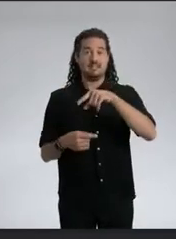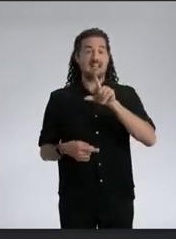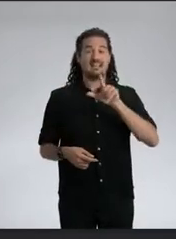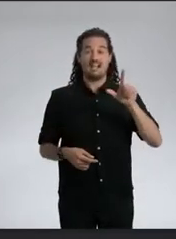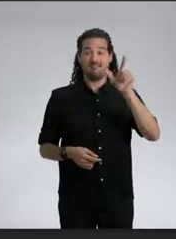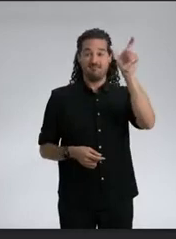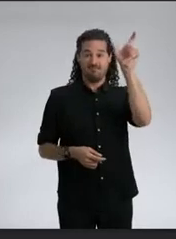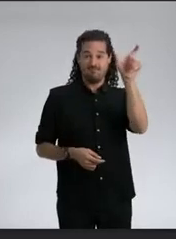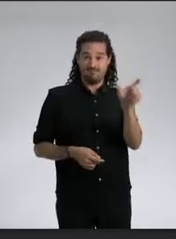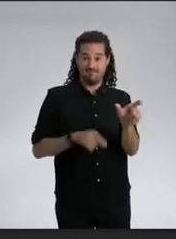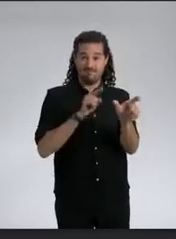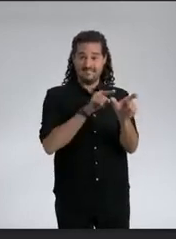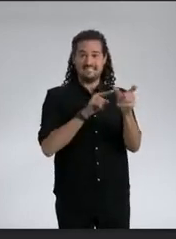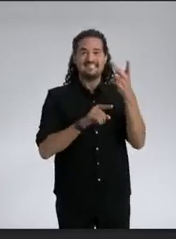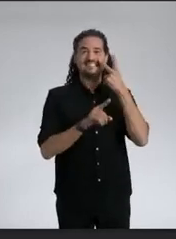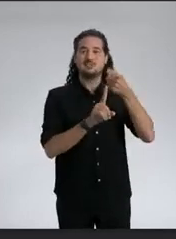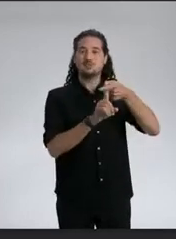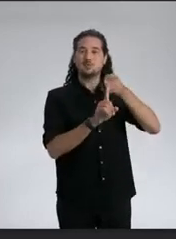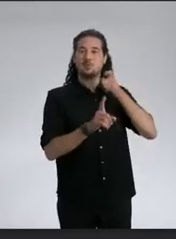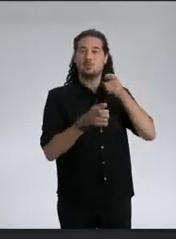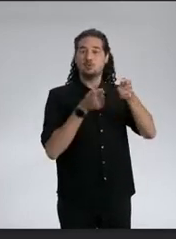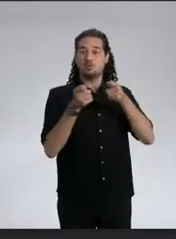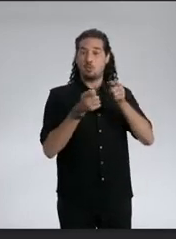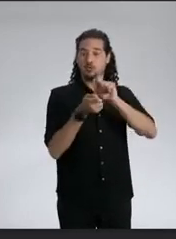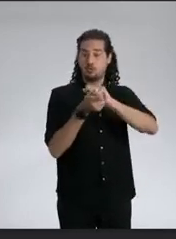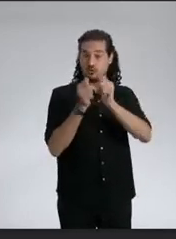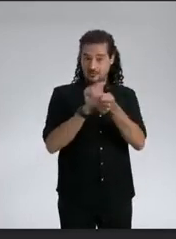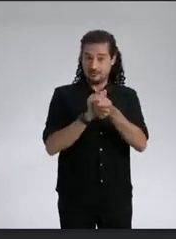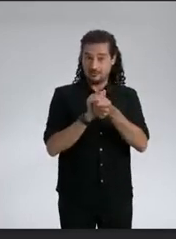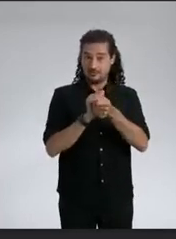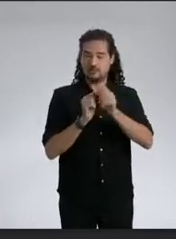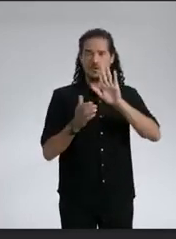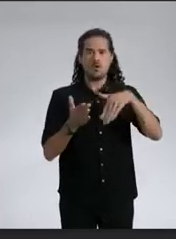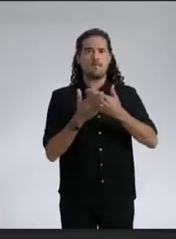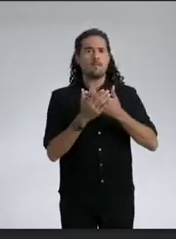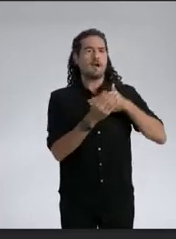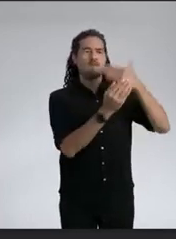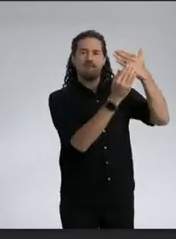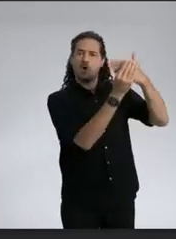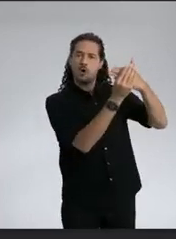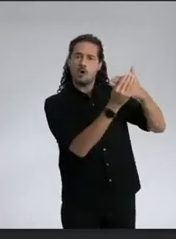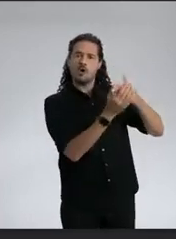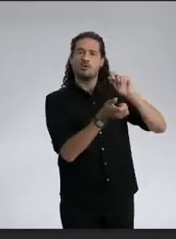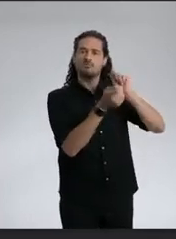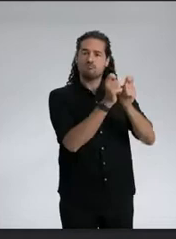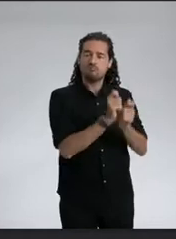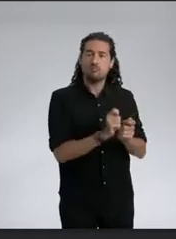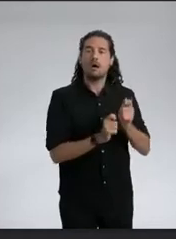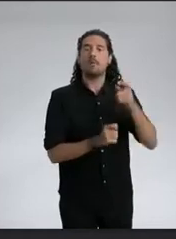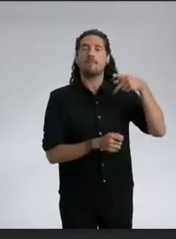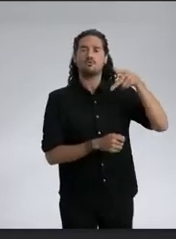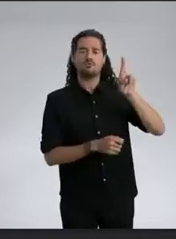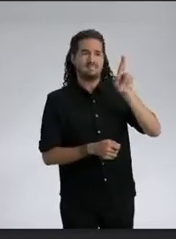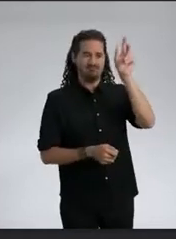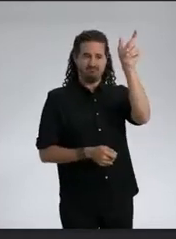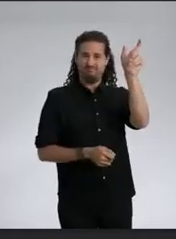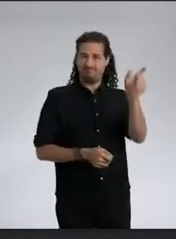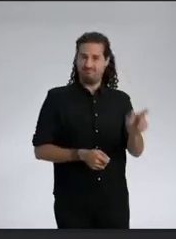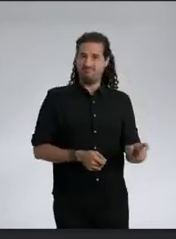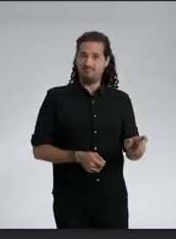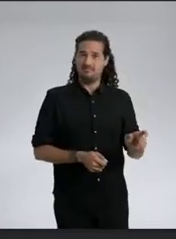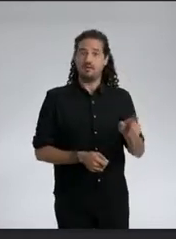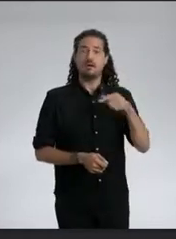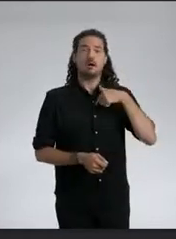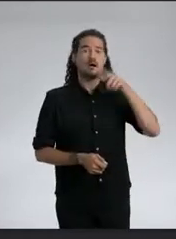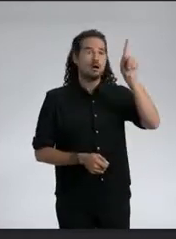Changes tab. It shows all of the files I've modified locally, my pull request, and the changes that are included. When I select the pull